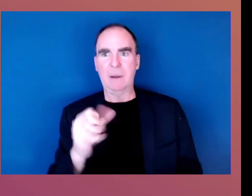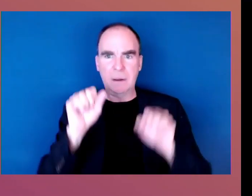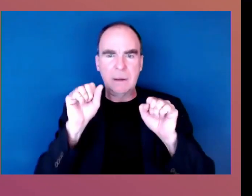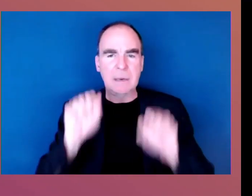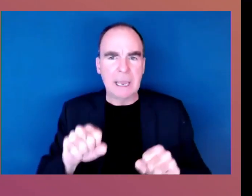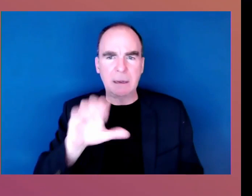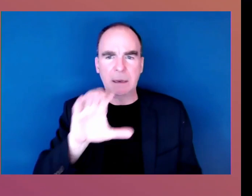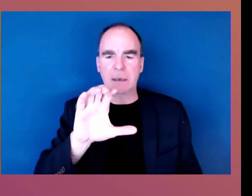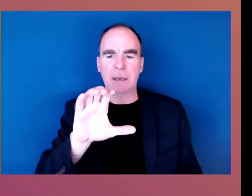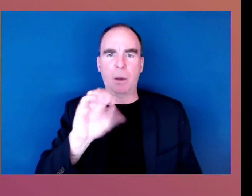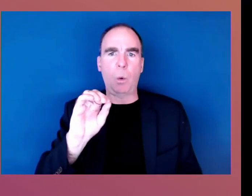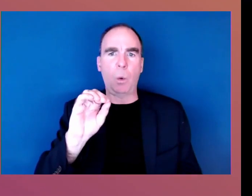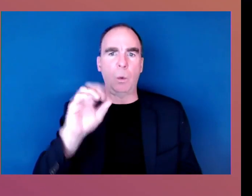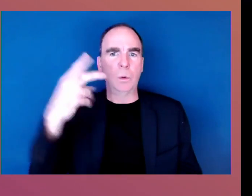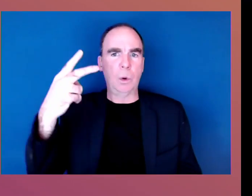level.